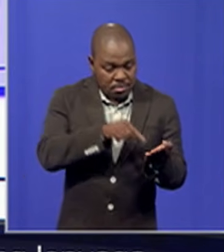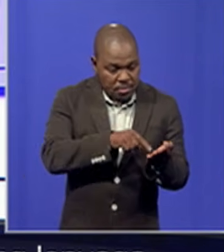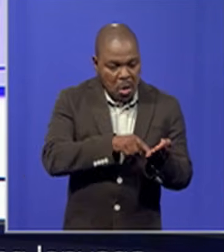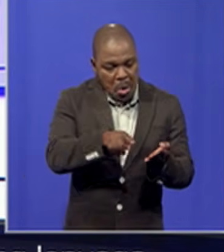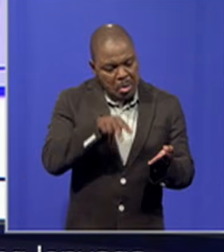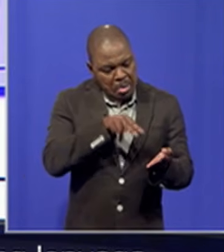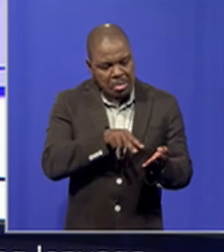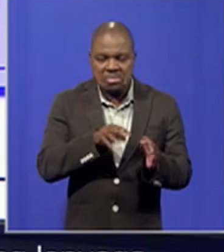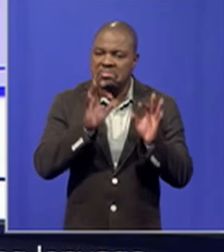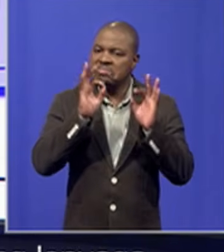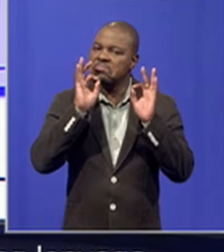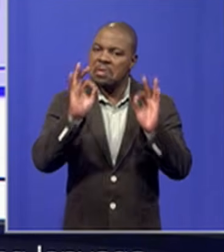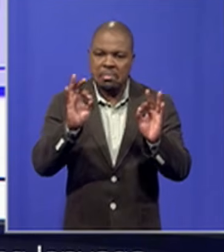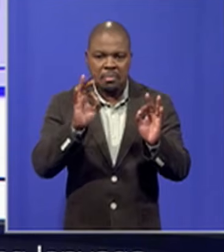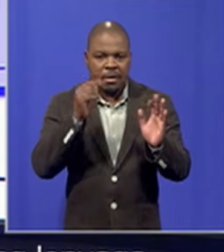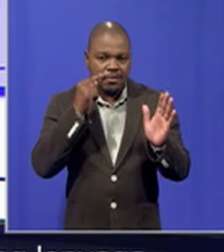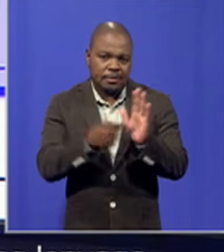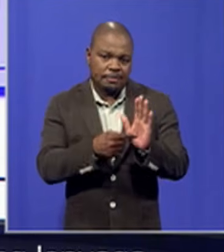bo nepagetše.